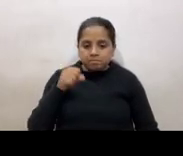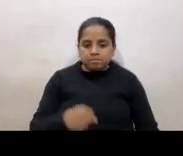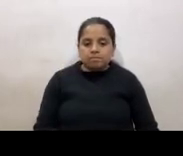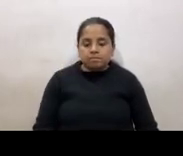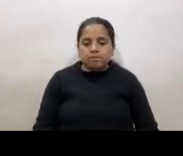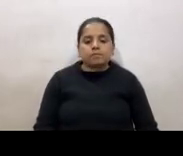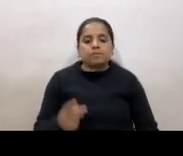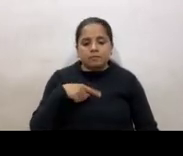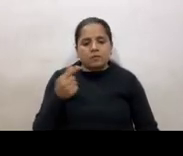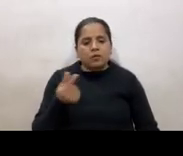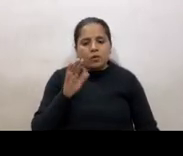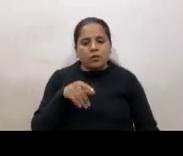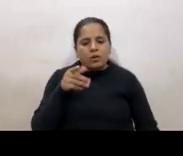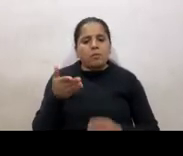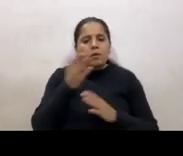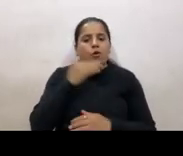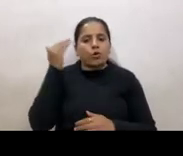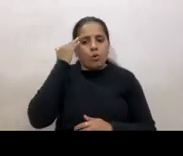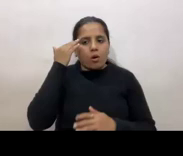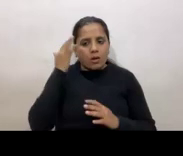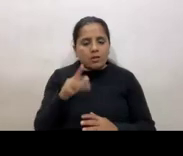Yeah, they're using their prior knowledge